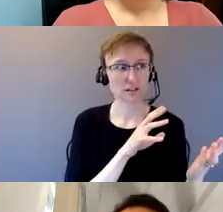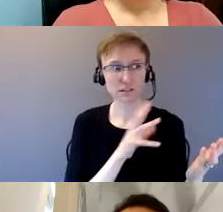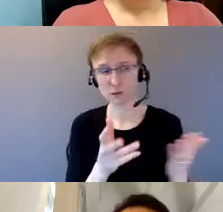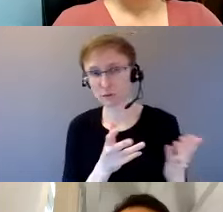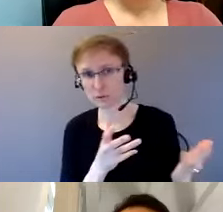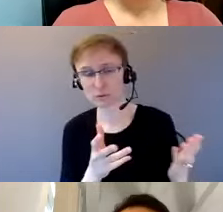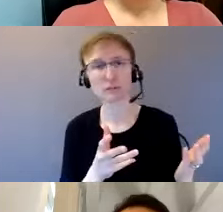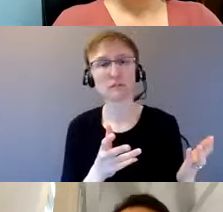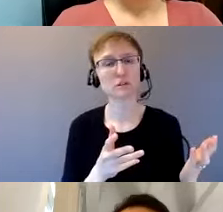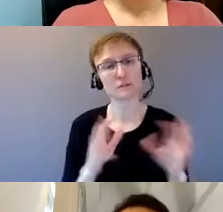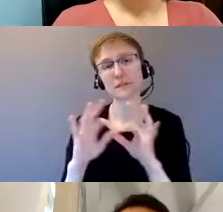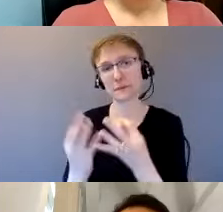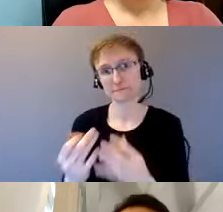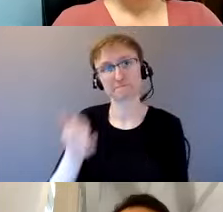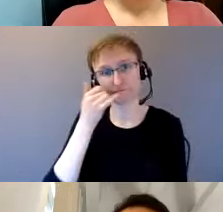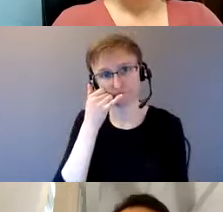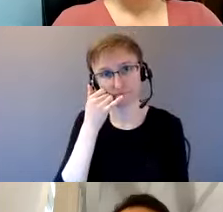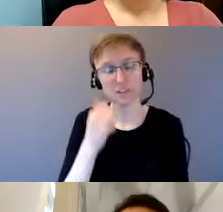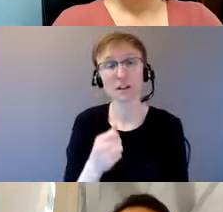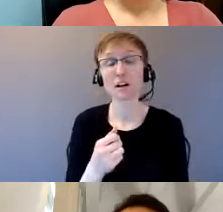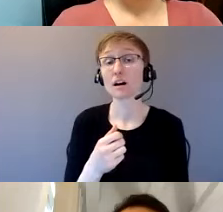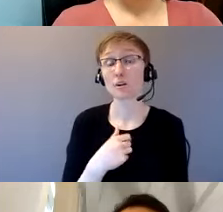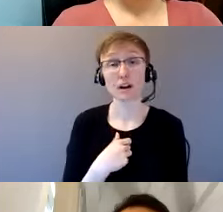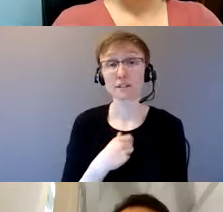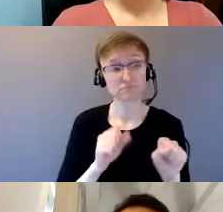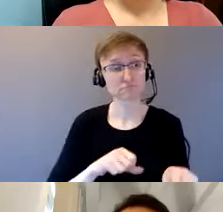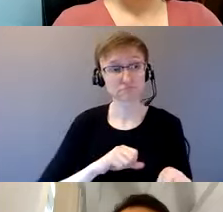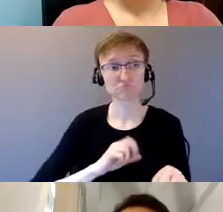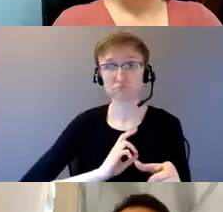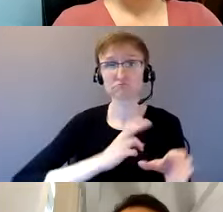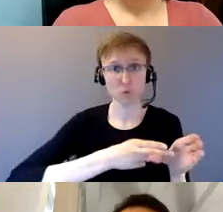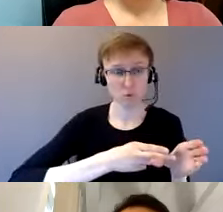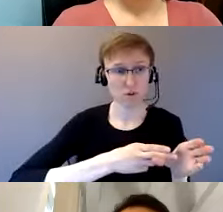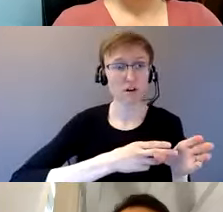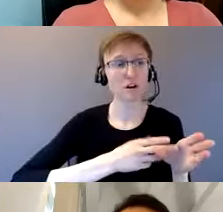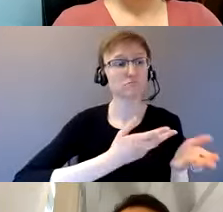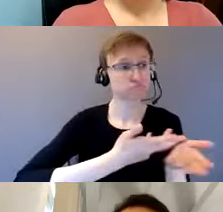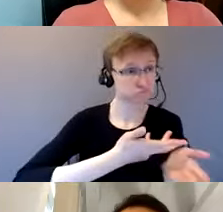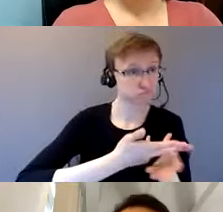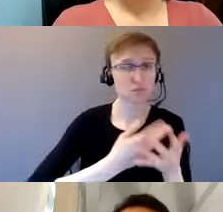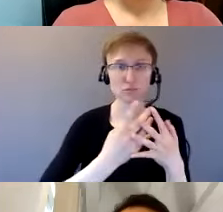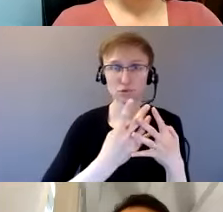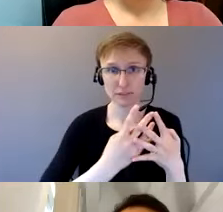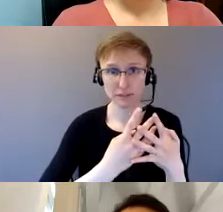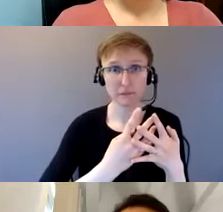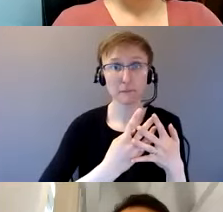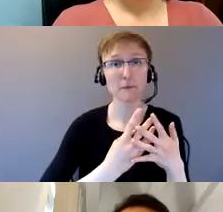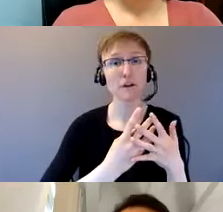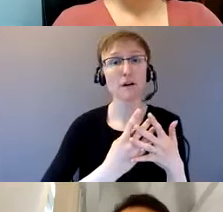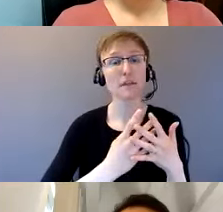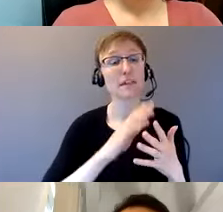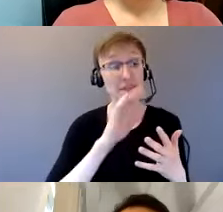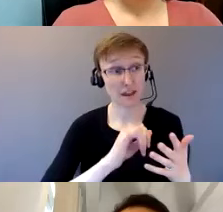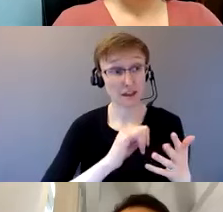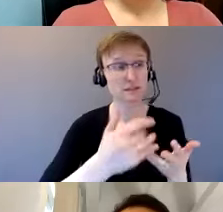screening tools that I would partake. I could coordinate and facilitate those referrals to Dr. Kitamara as well as the